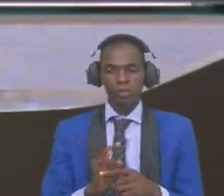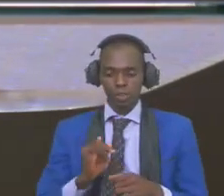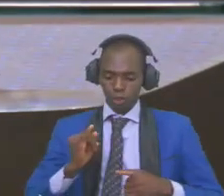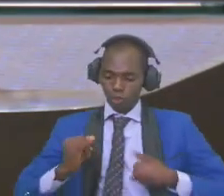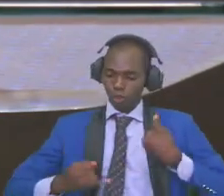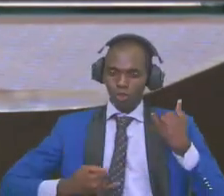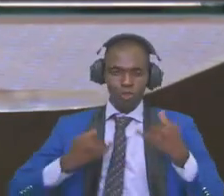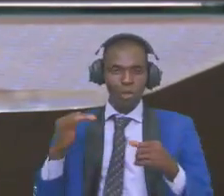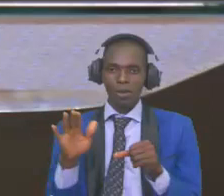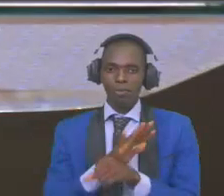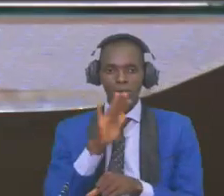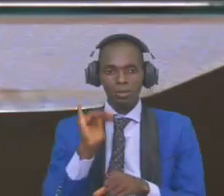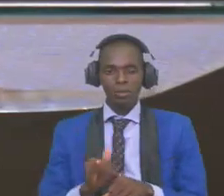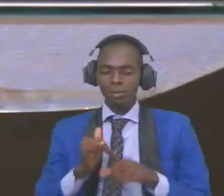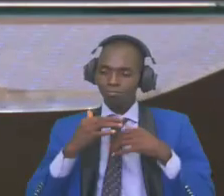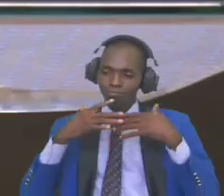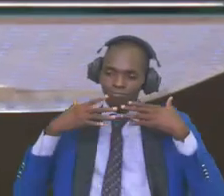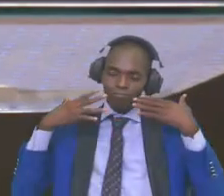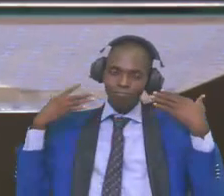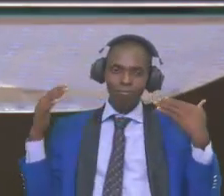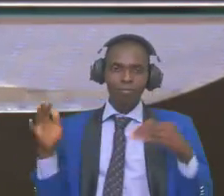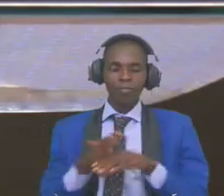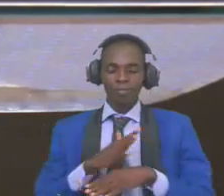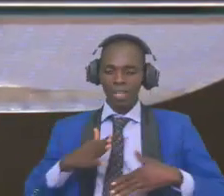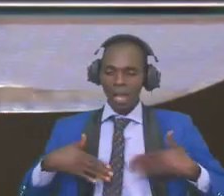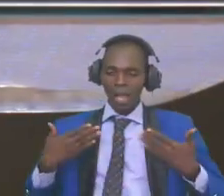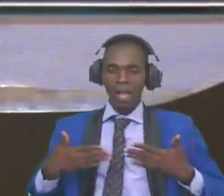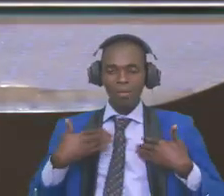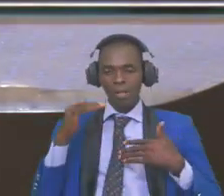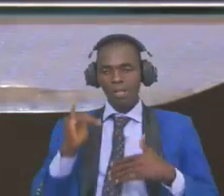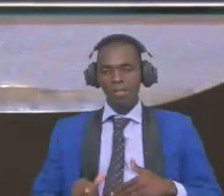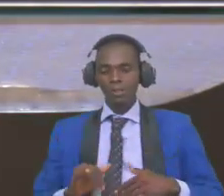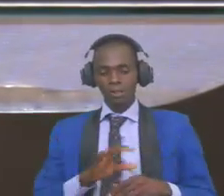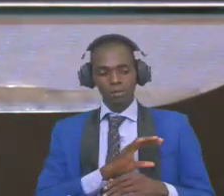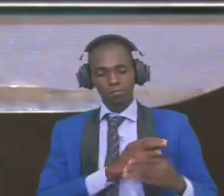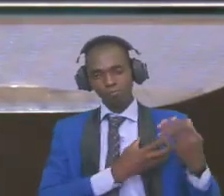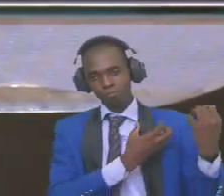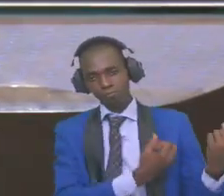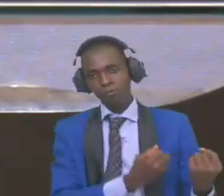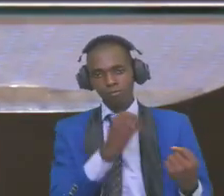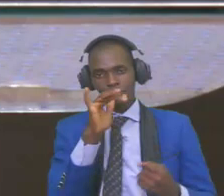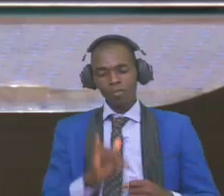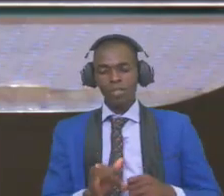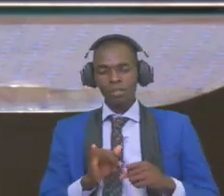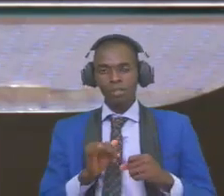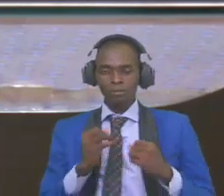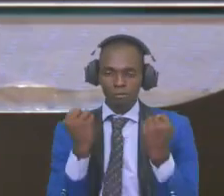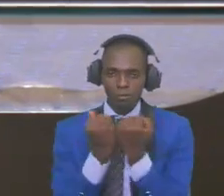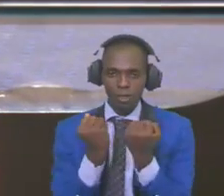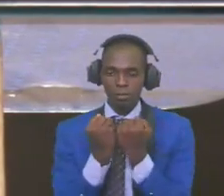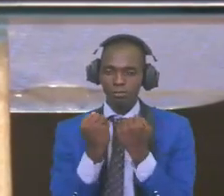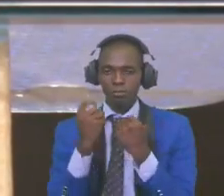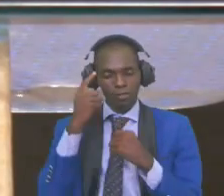joyfully, cheerfully, happily, courageously contend for the faith